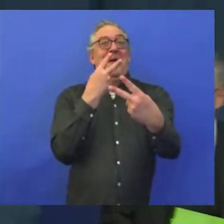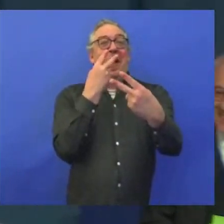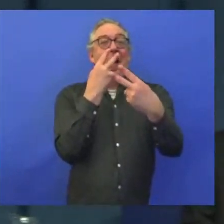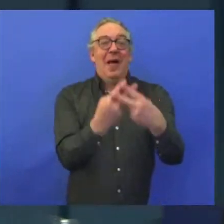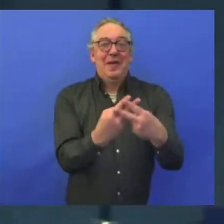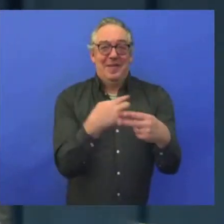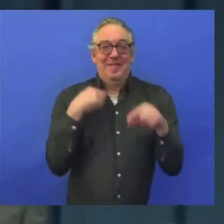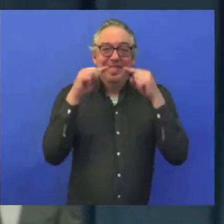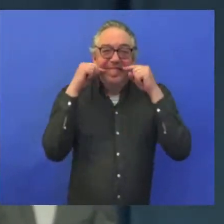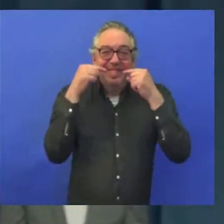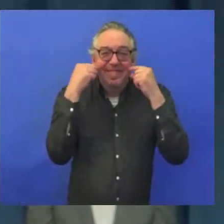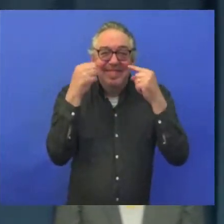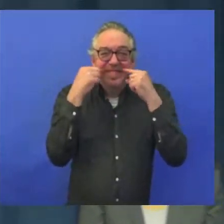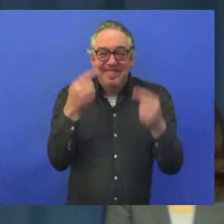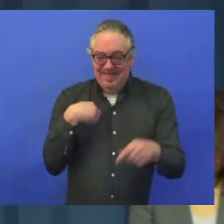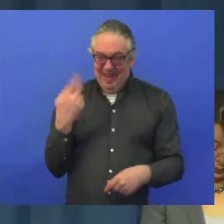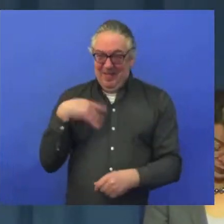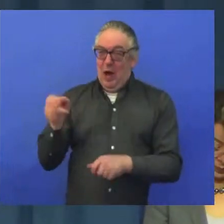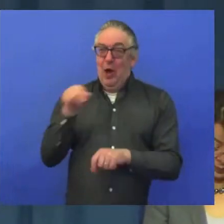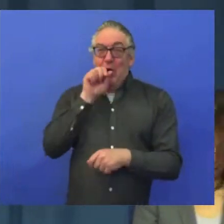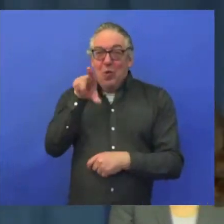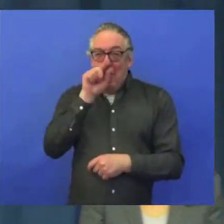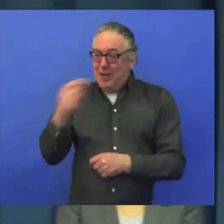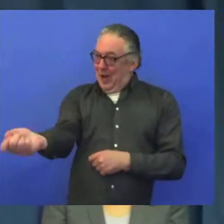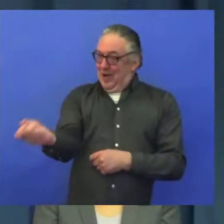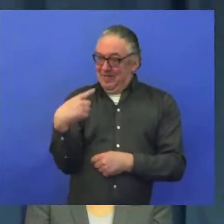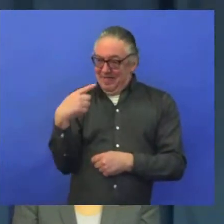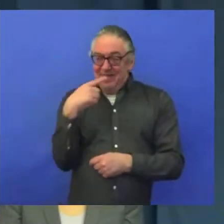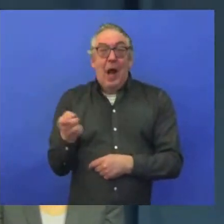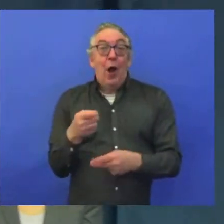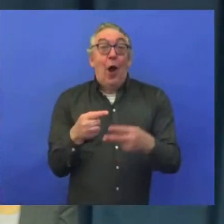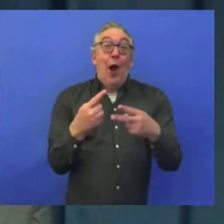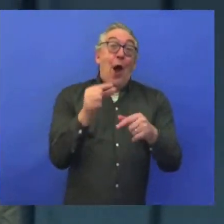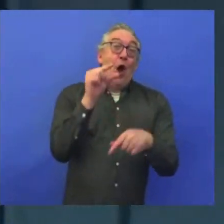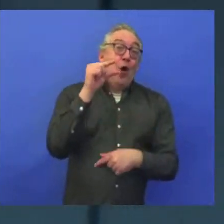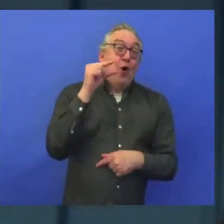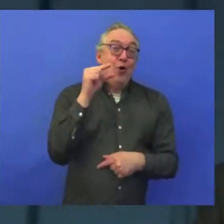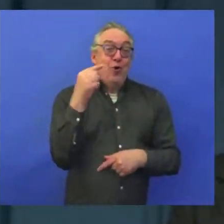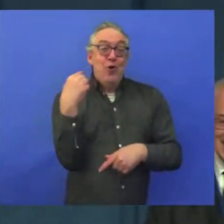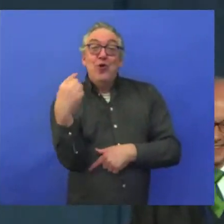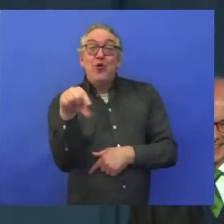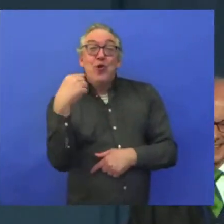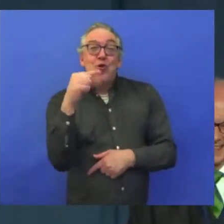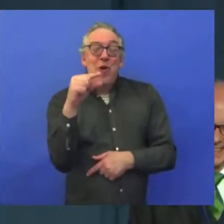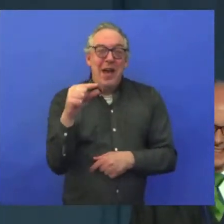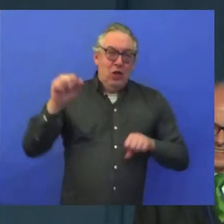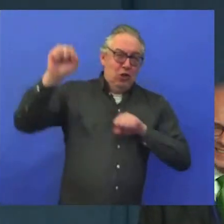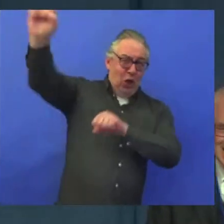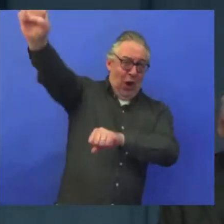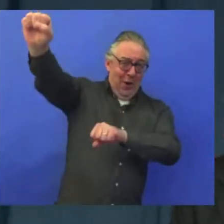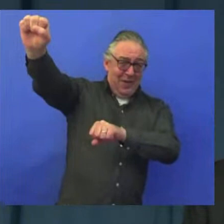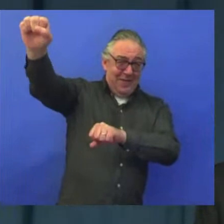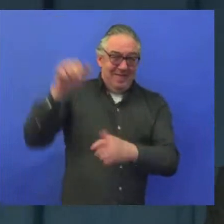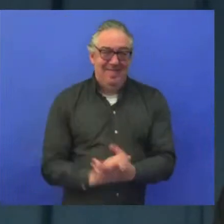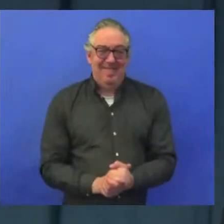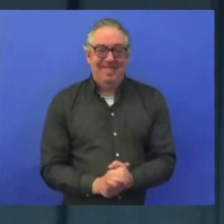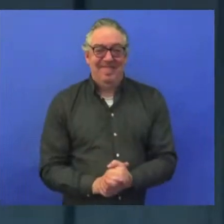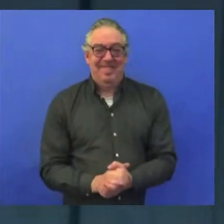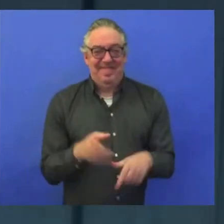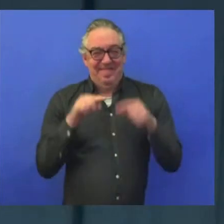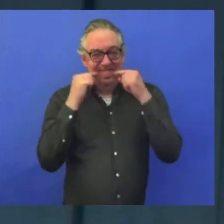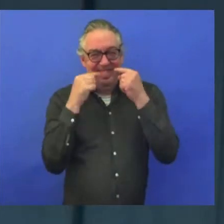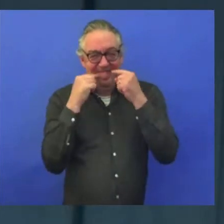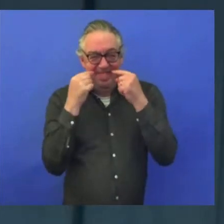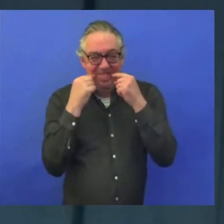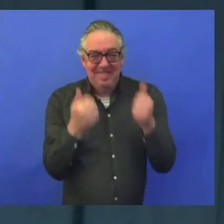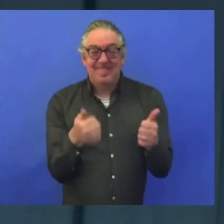getting. 1980s, rock a green boiler suit, why don't you? Anyway, this is also, I guess, what is about the Zero